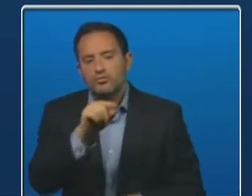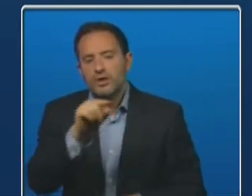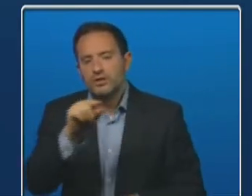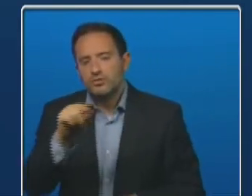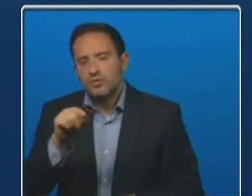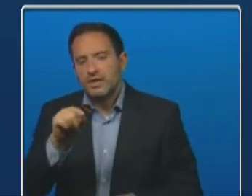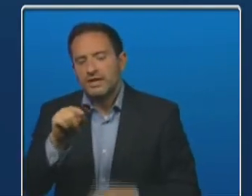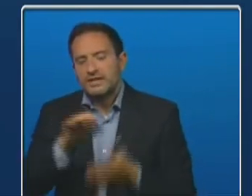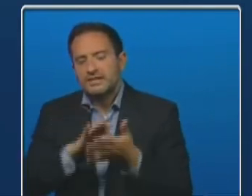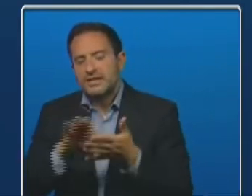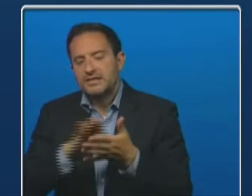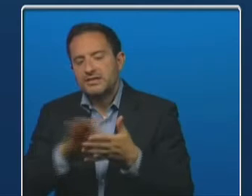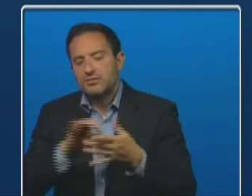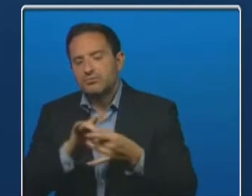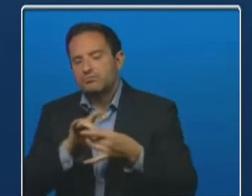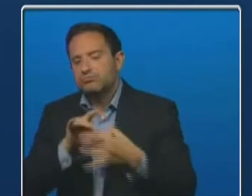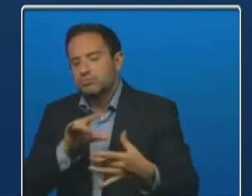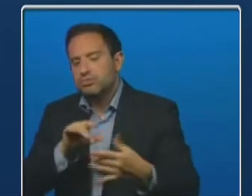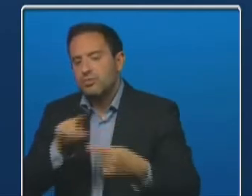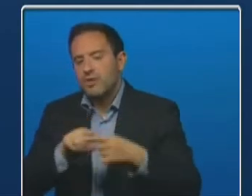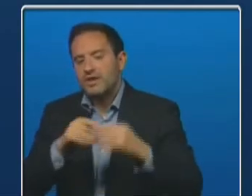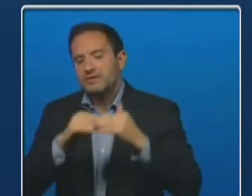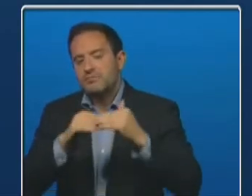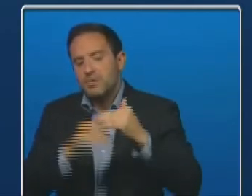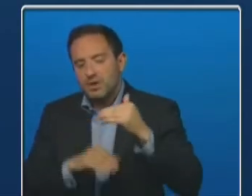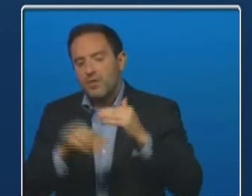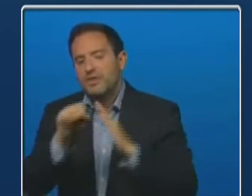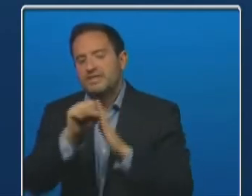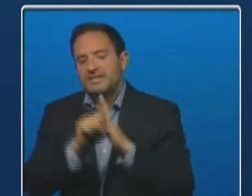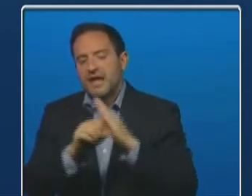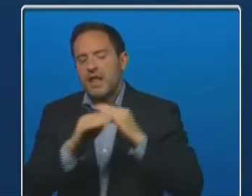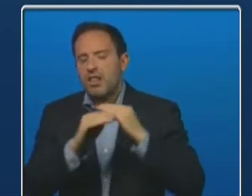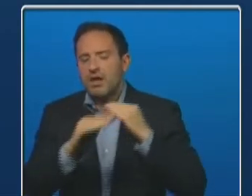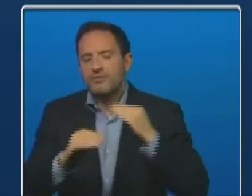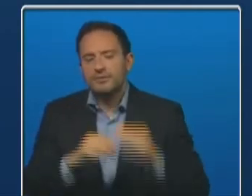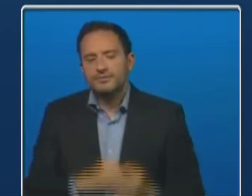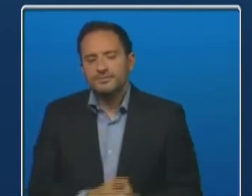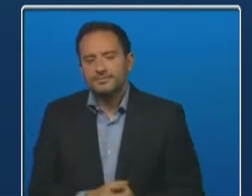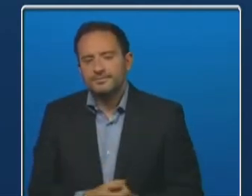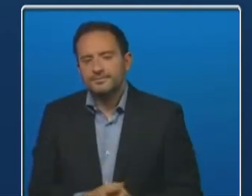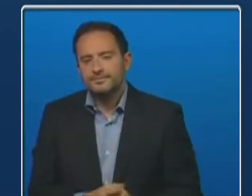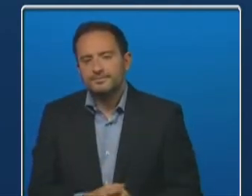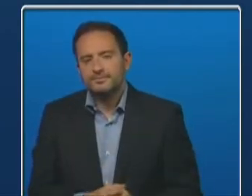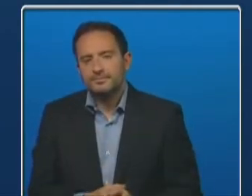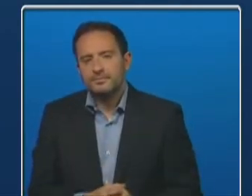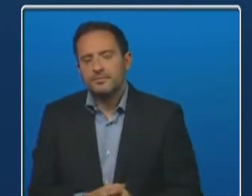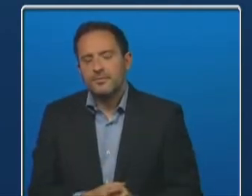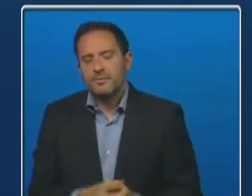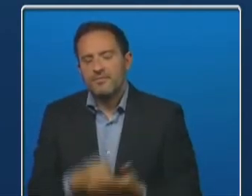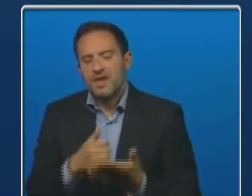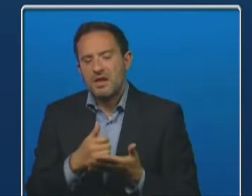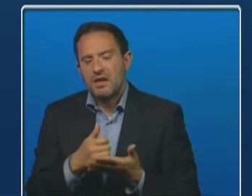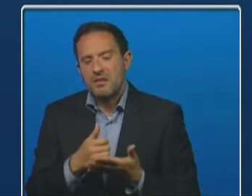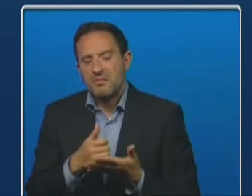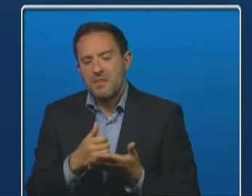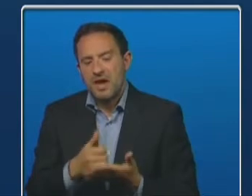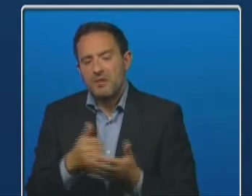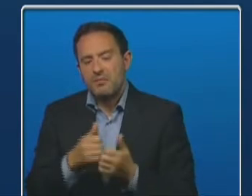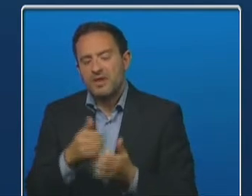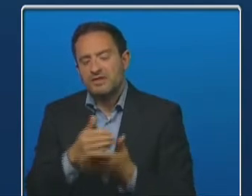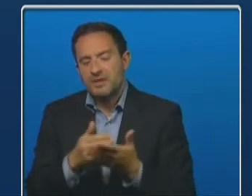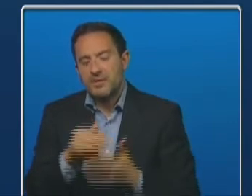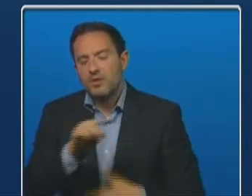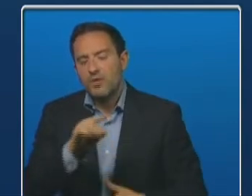future releases when we get below the state level, which I think will give you some insights into some of the questions that you're asking. But I'll turn it